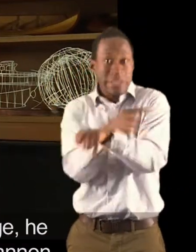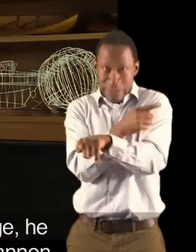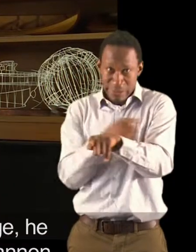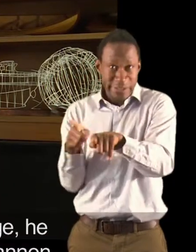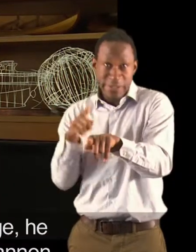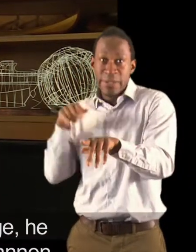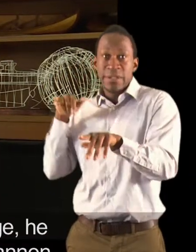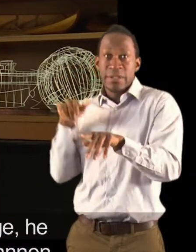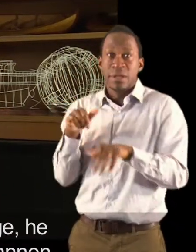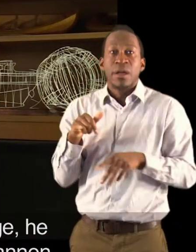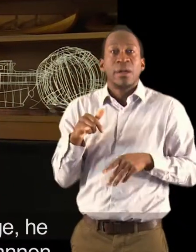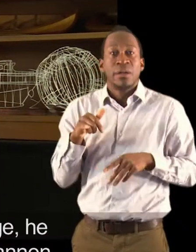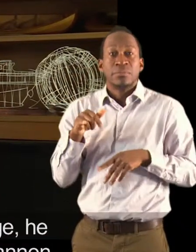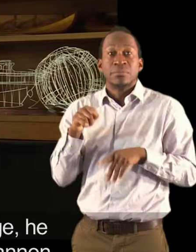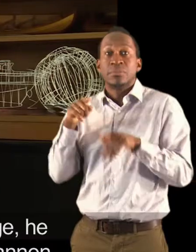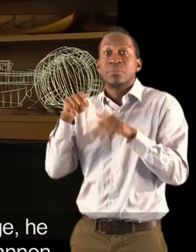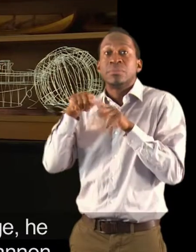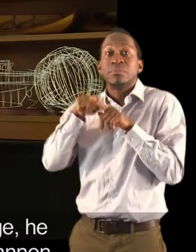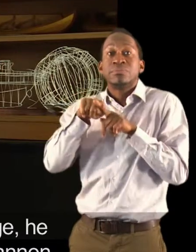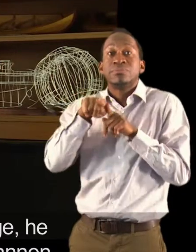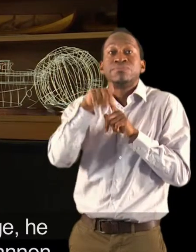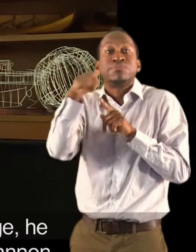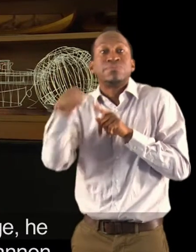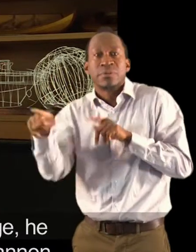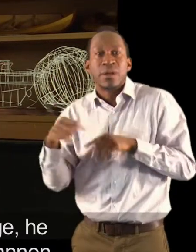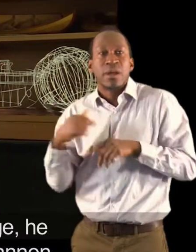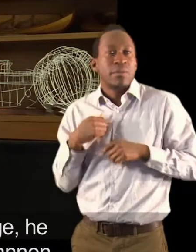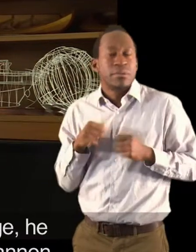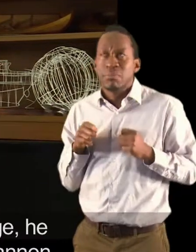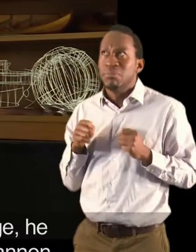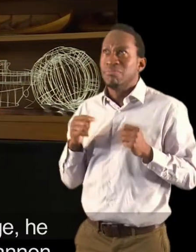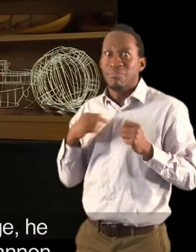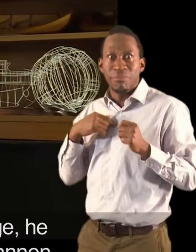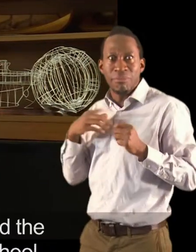when he got within range, he opened up with all 4 cannon.